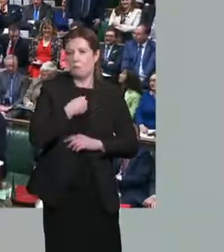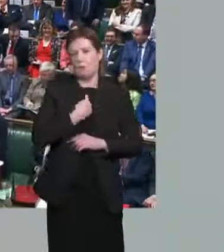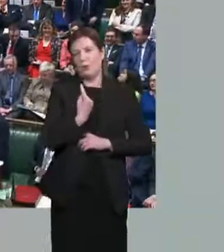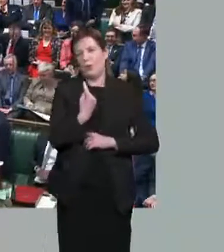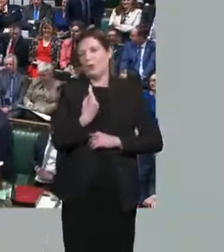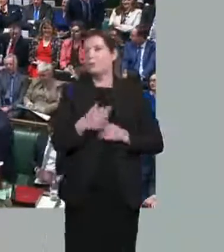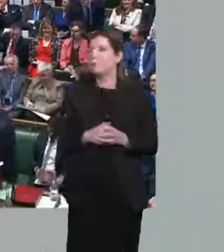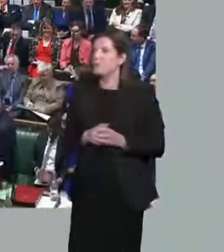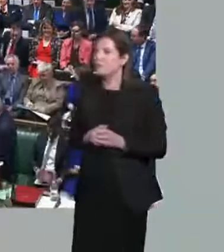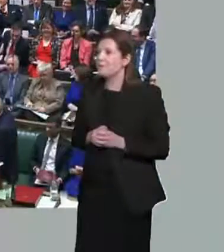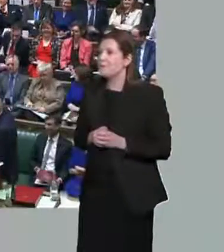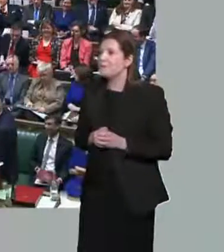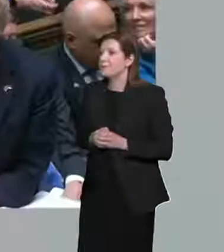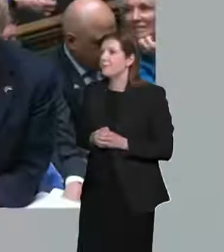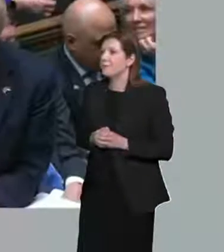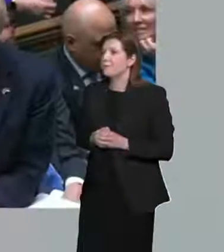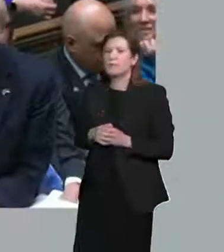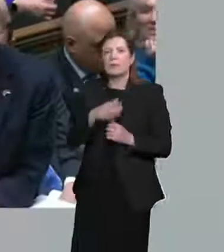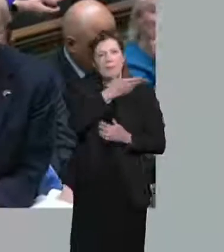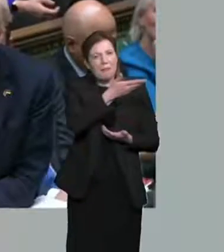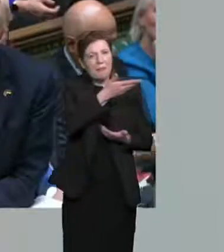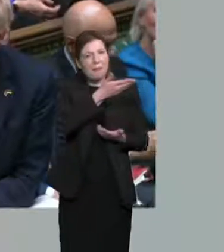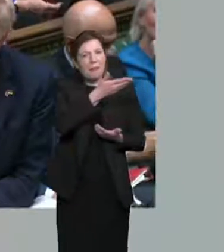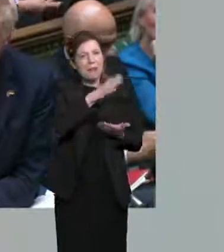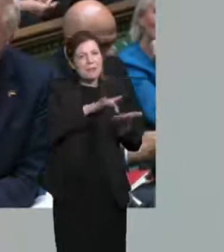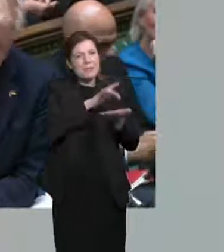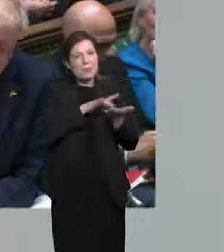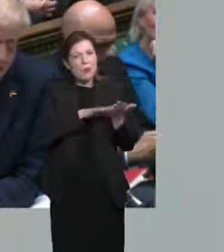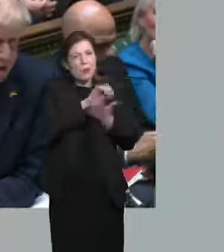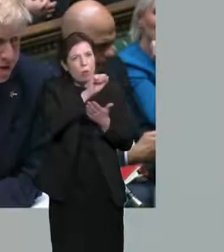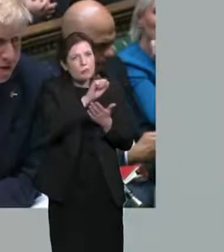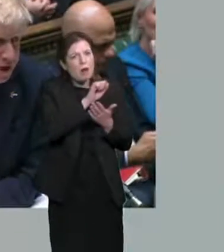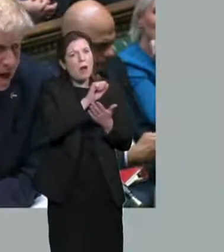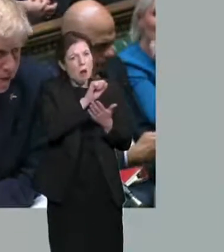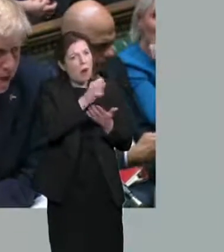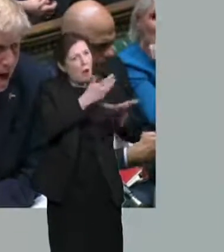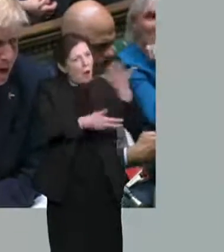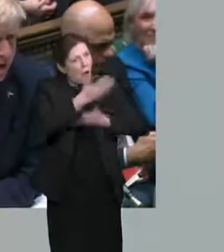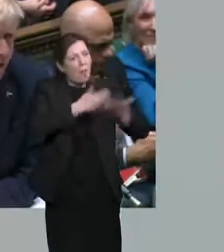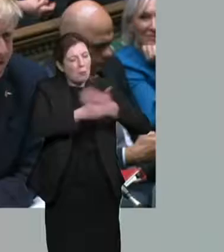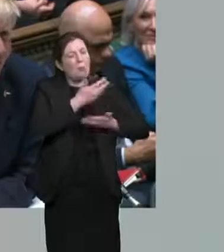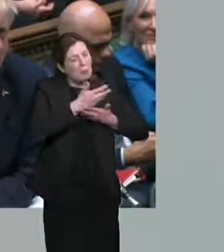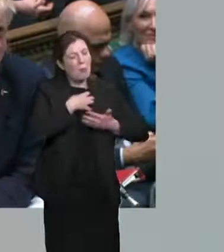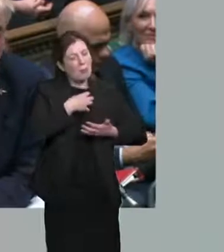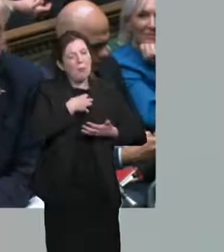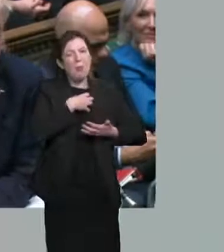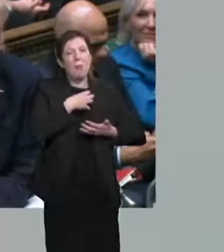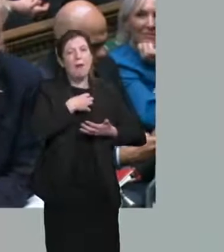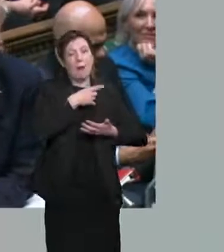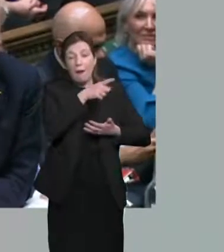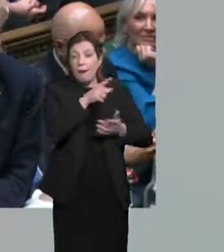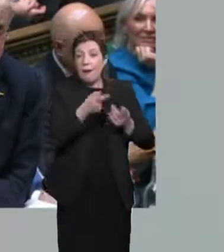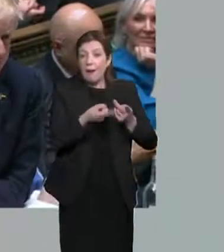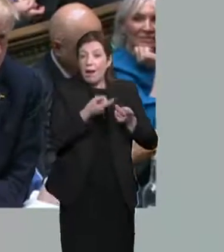Wrexham's not only the shortlisted for the City of Culture and with all the distinctions that she mentions, but it is also the city